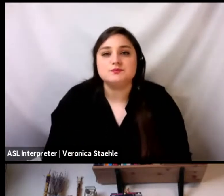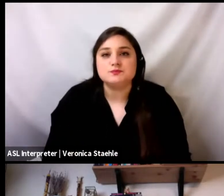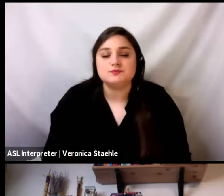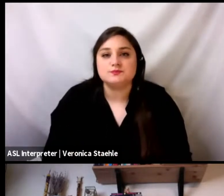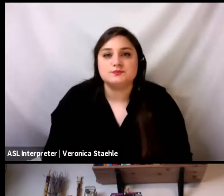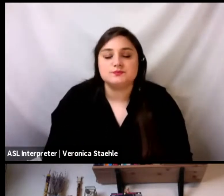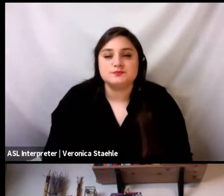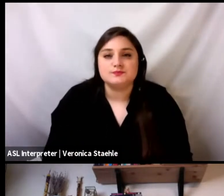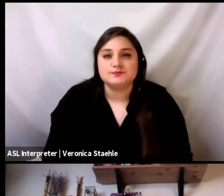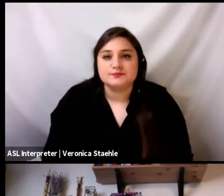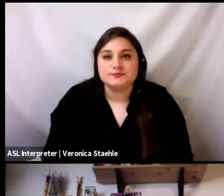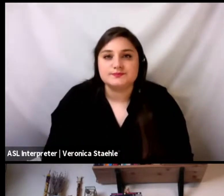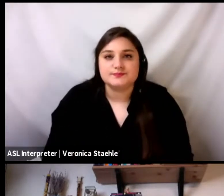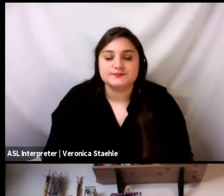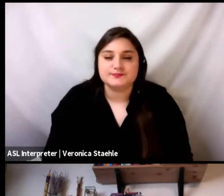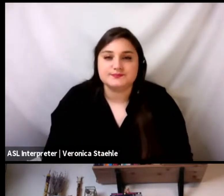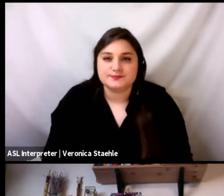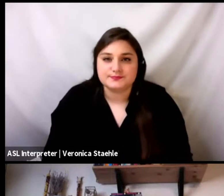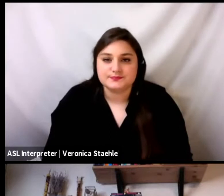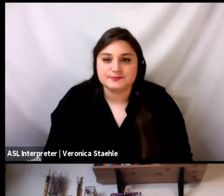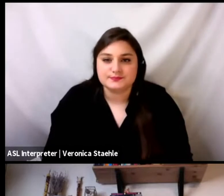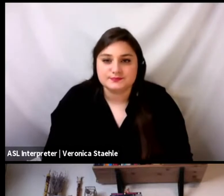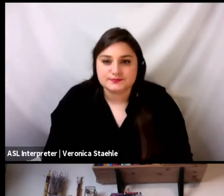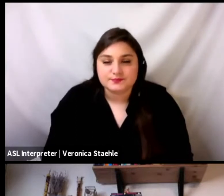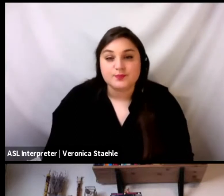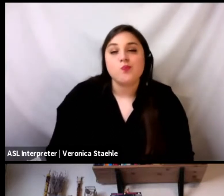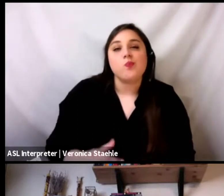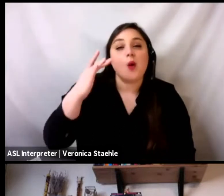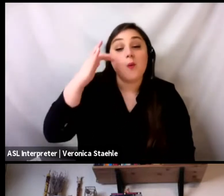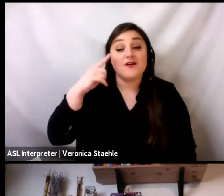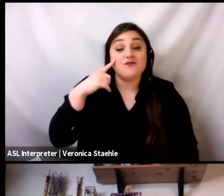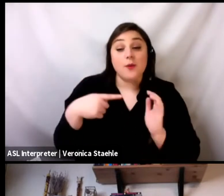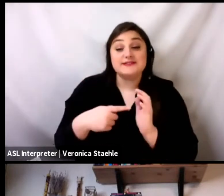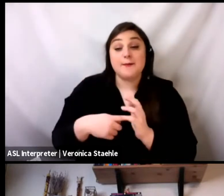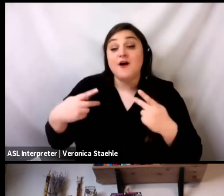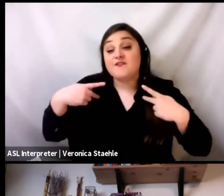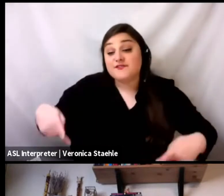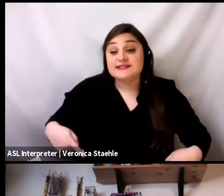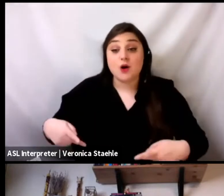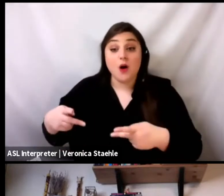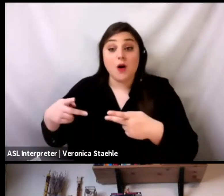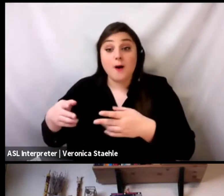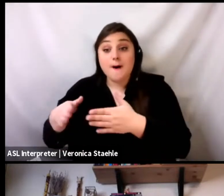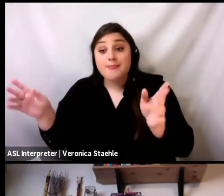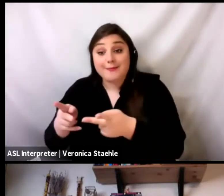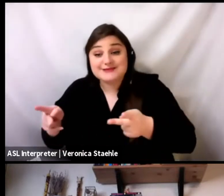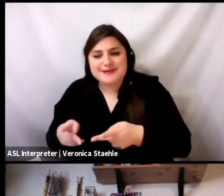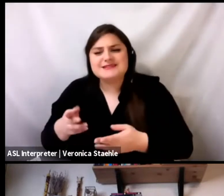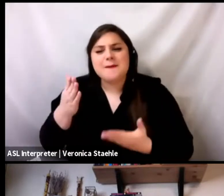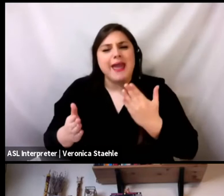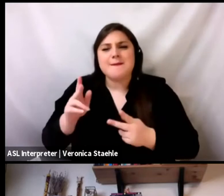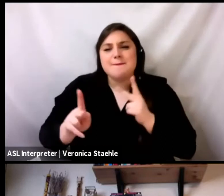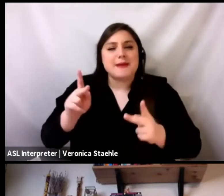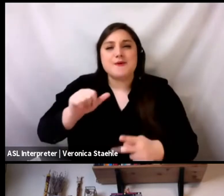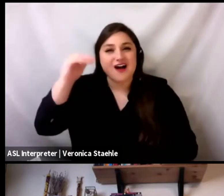a lot of people might not know the details of like urban planning, or might not know like how like building codes work.